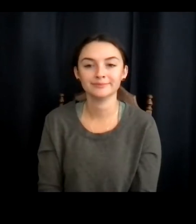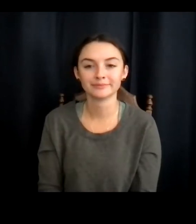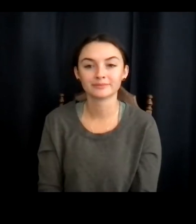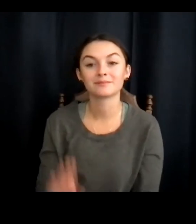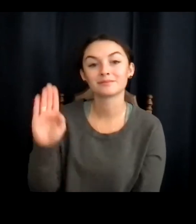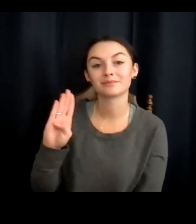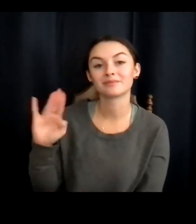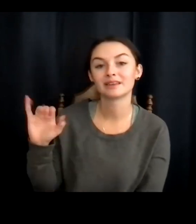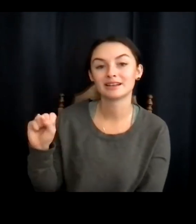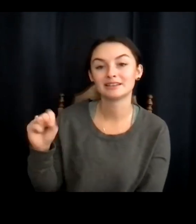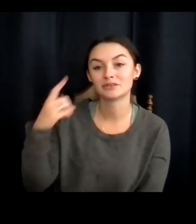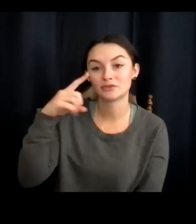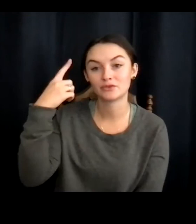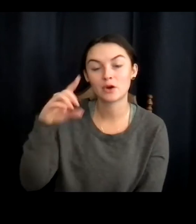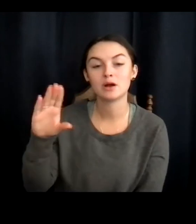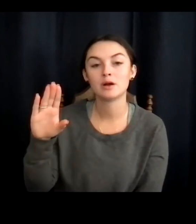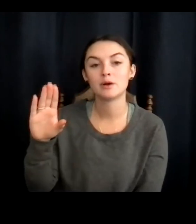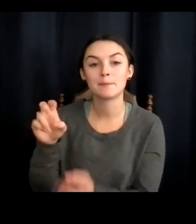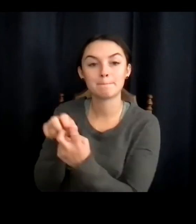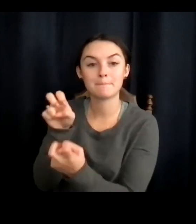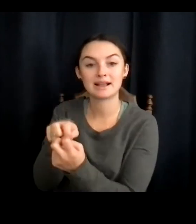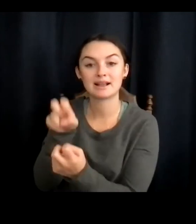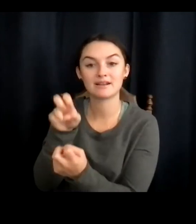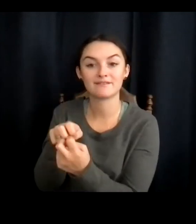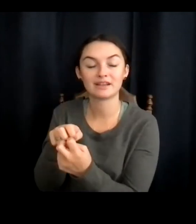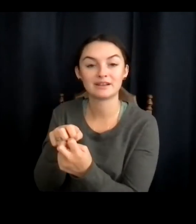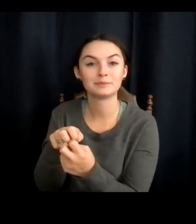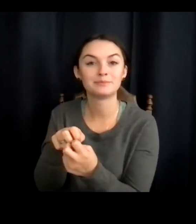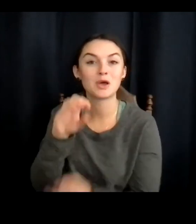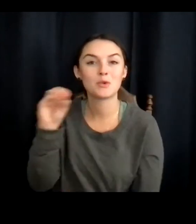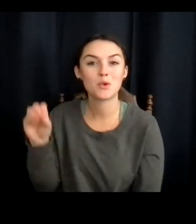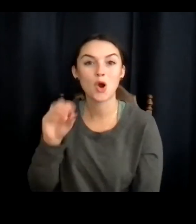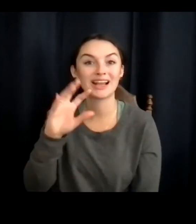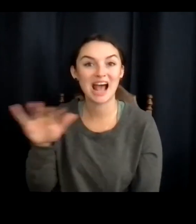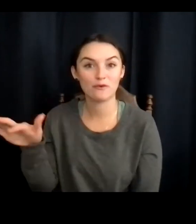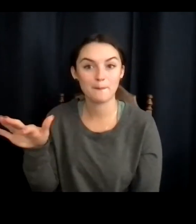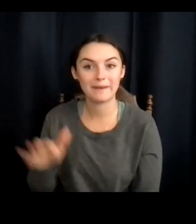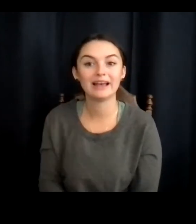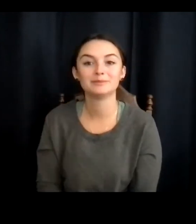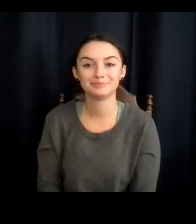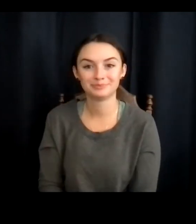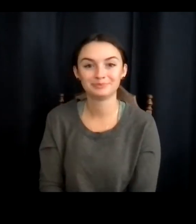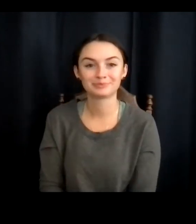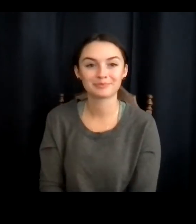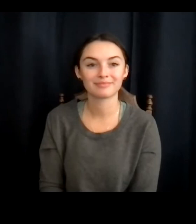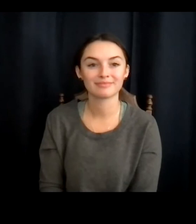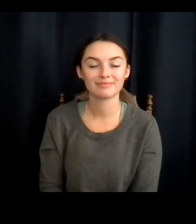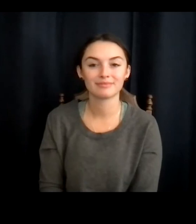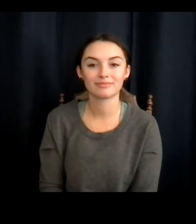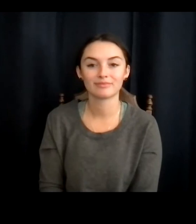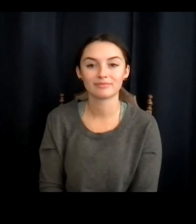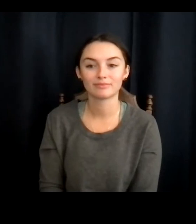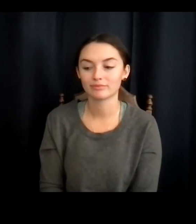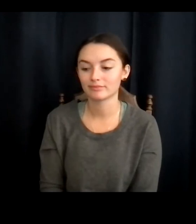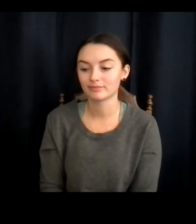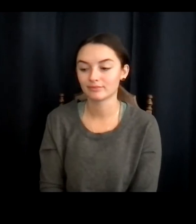Oregon alphabet, written by Marie and Roland Smith and illustrated by Michael Royden.